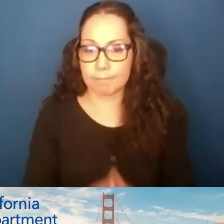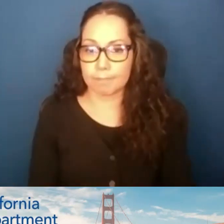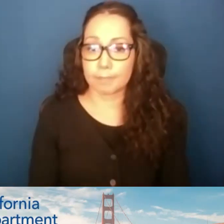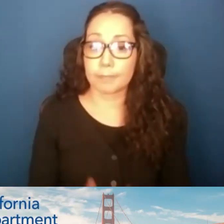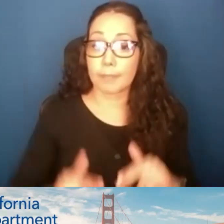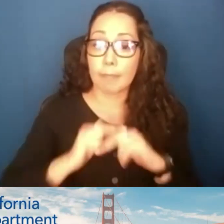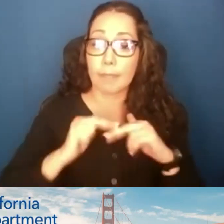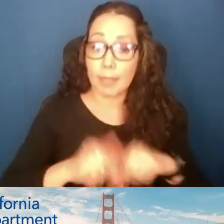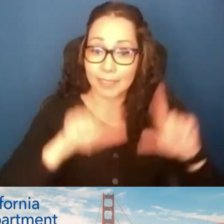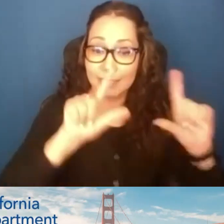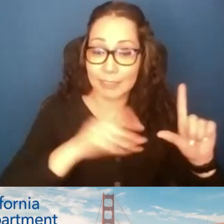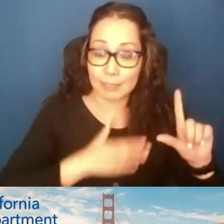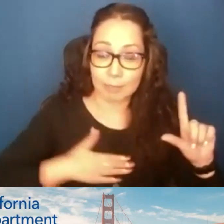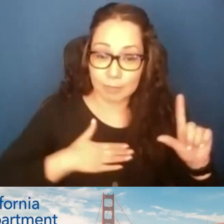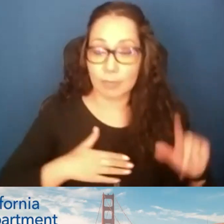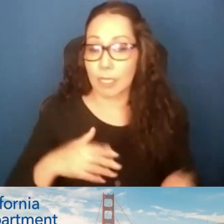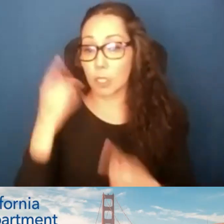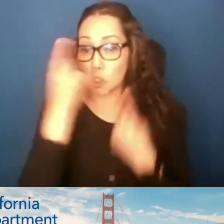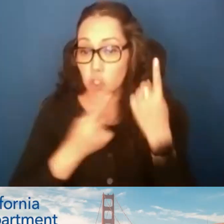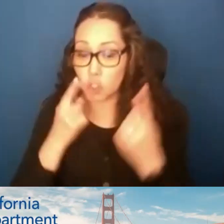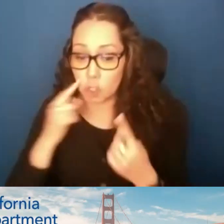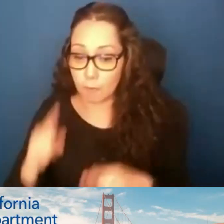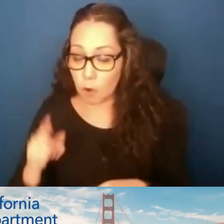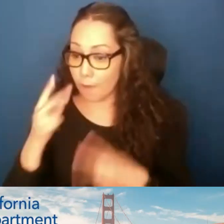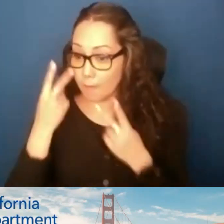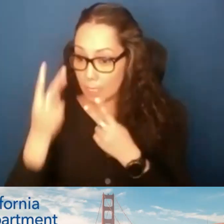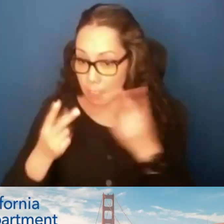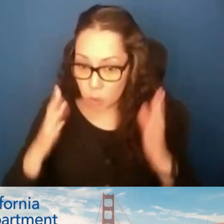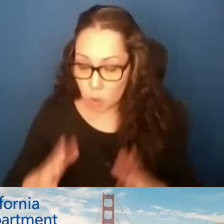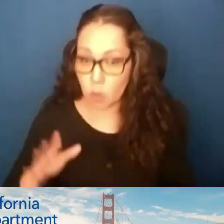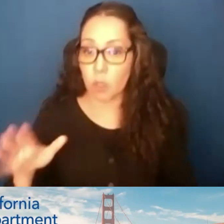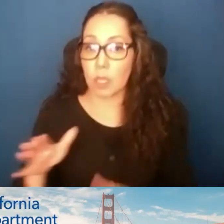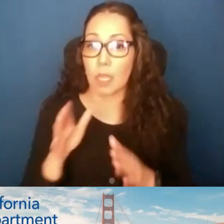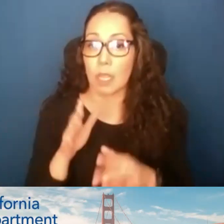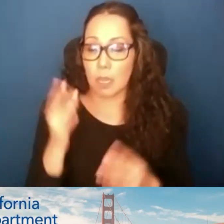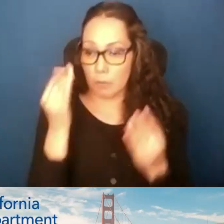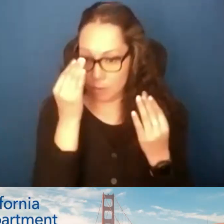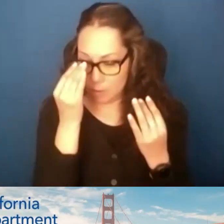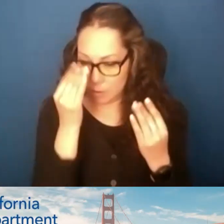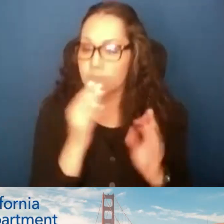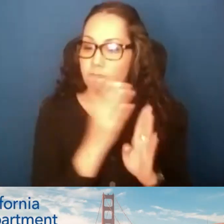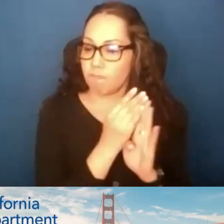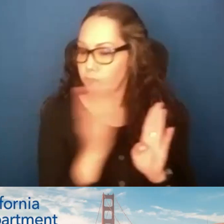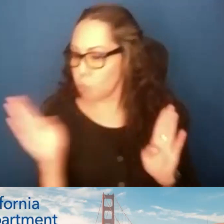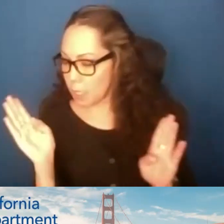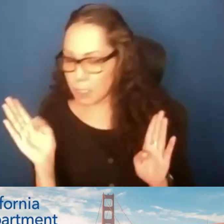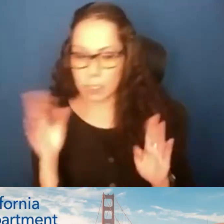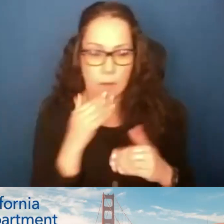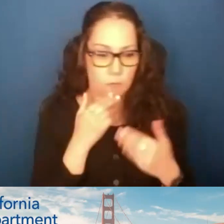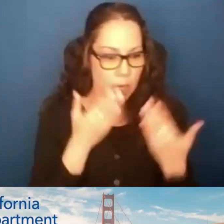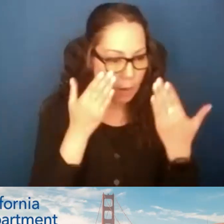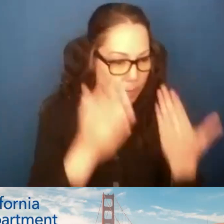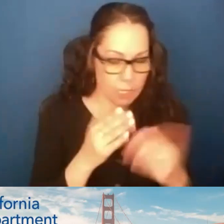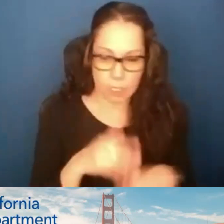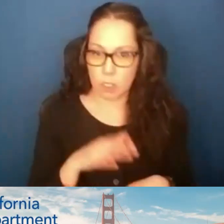So considerations for visitors. The workgroup will consider a range of visitor types in its recommendations, including those